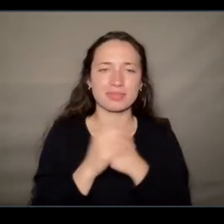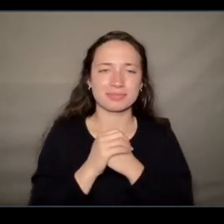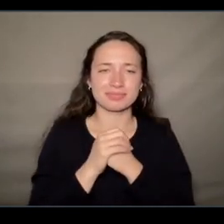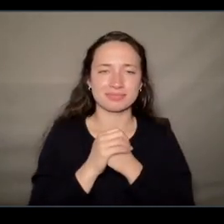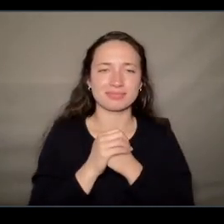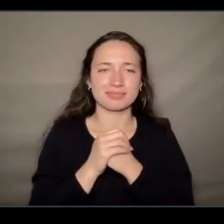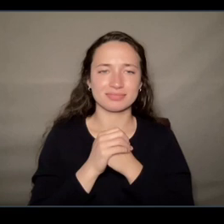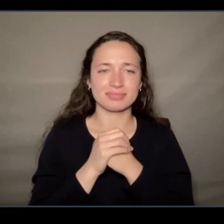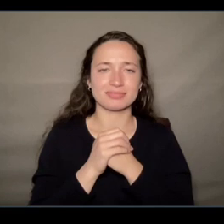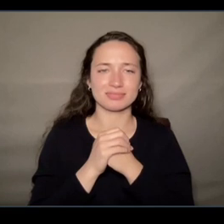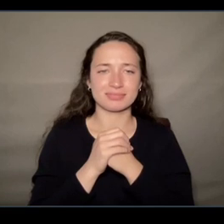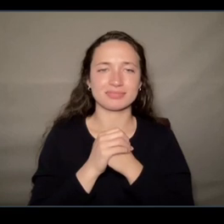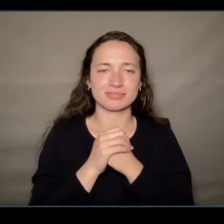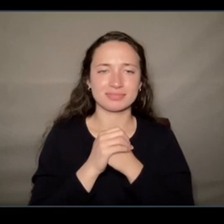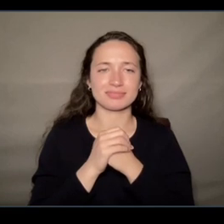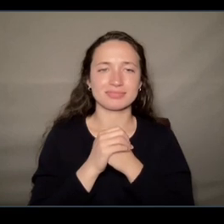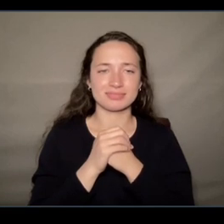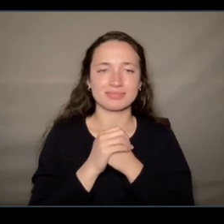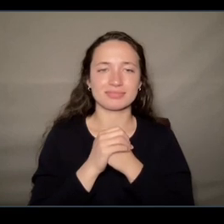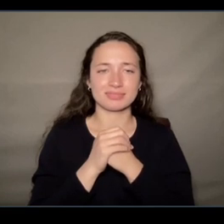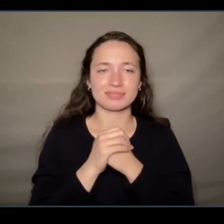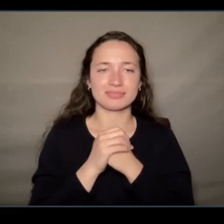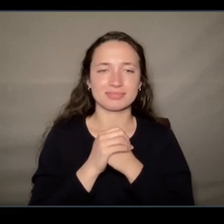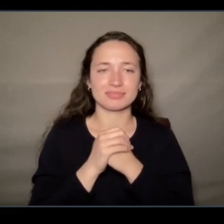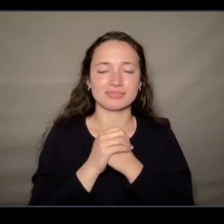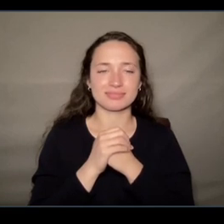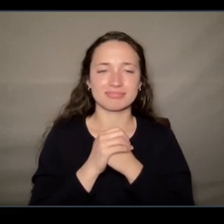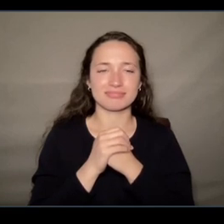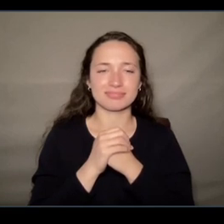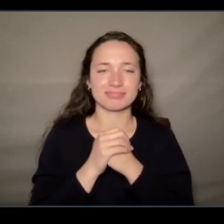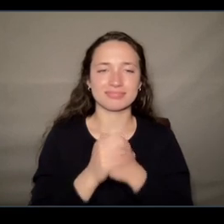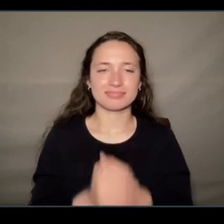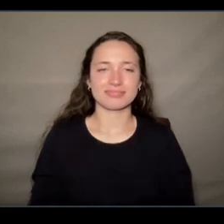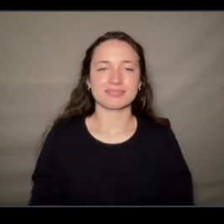could ponder beyond this moment.